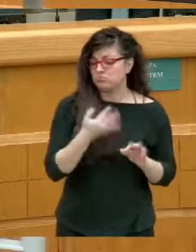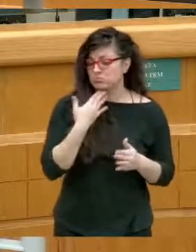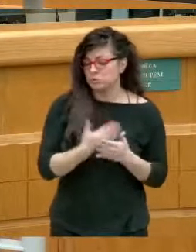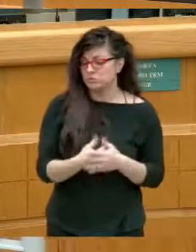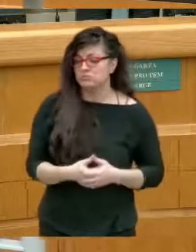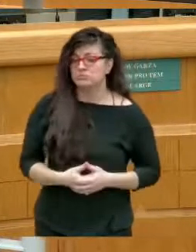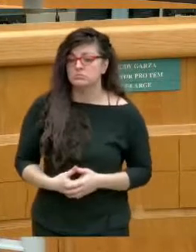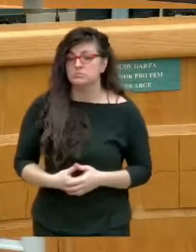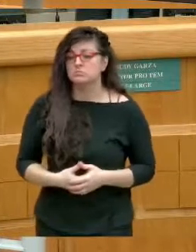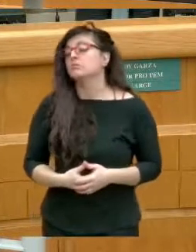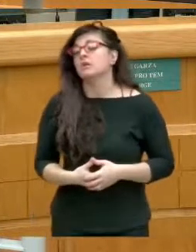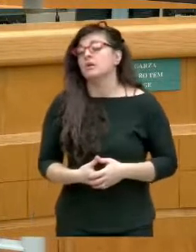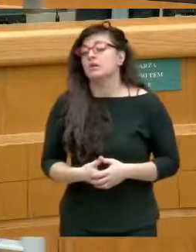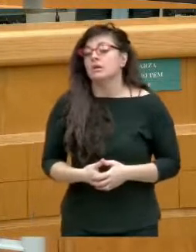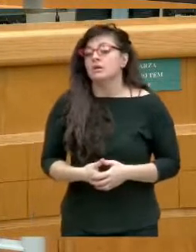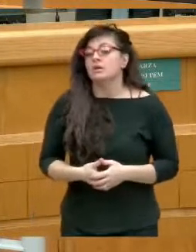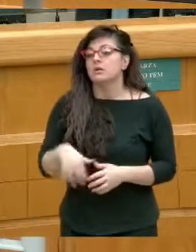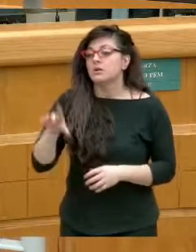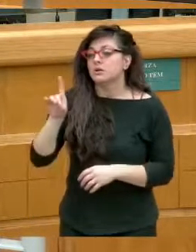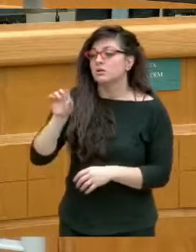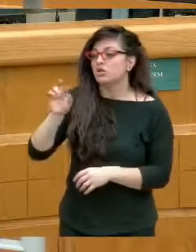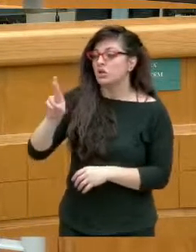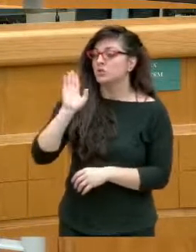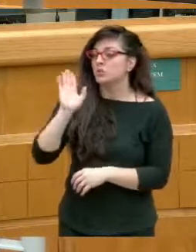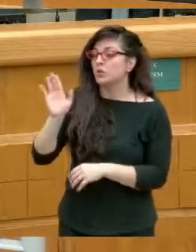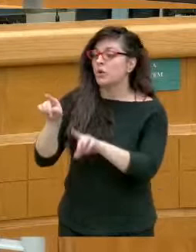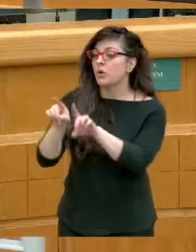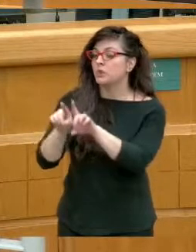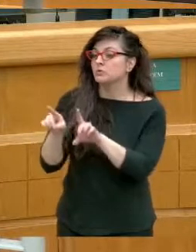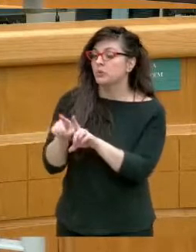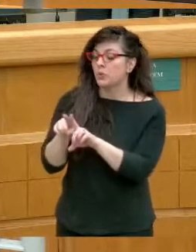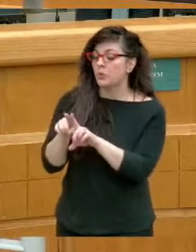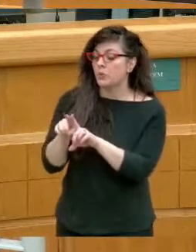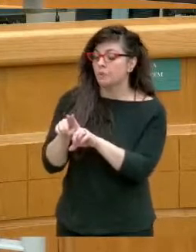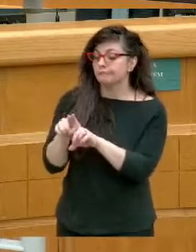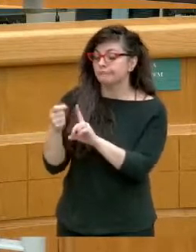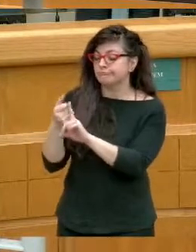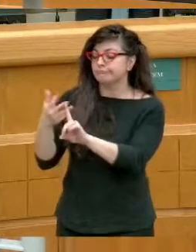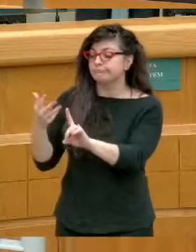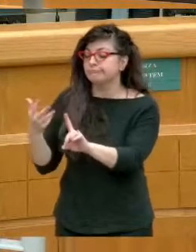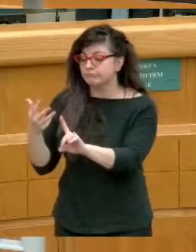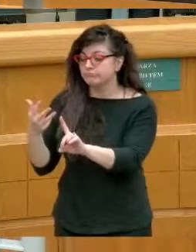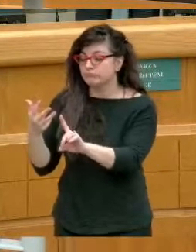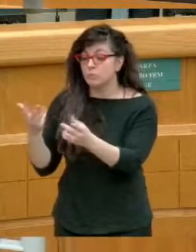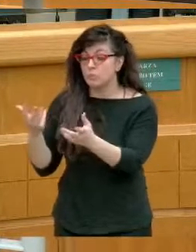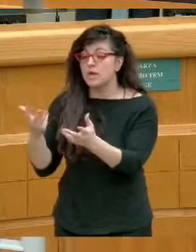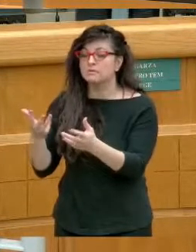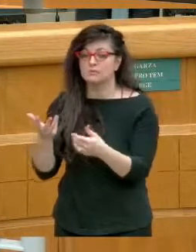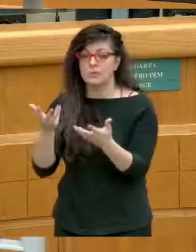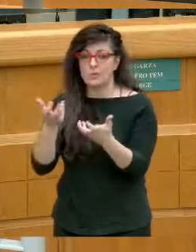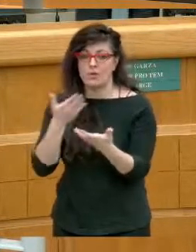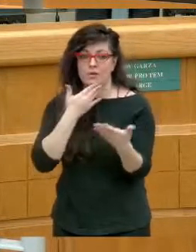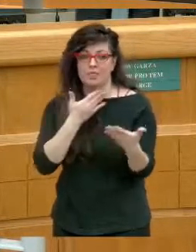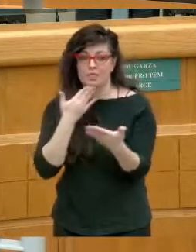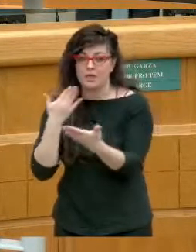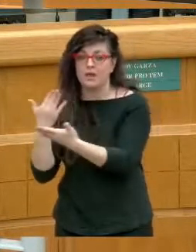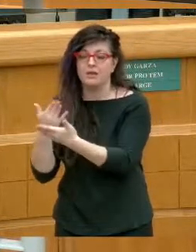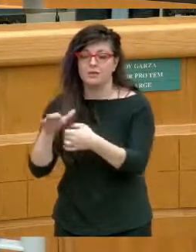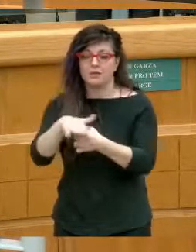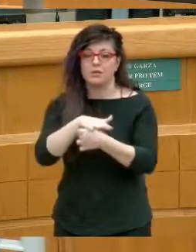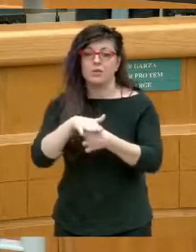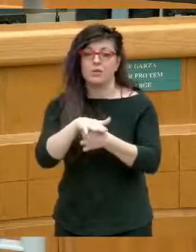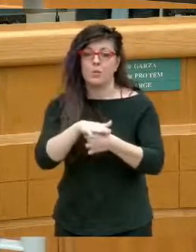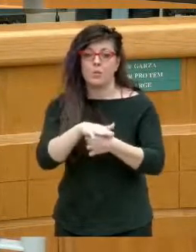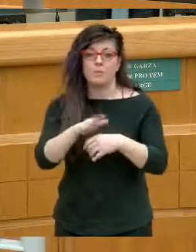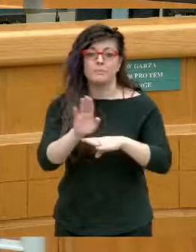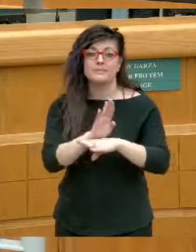It is one thing that Dr. Bird's going to do a good job pointing out, and we want to thank local business leaders, to include those at STX